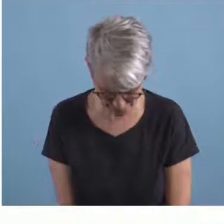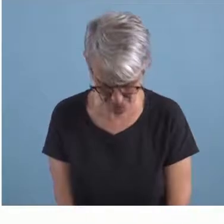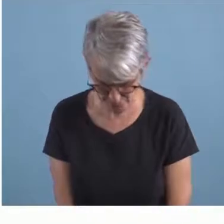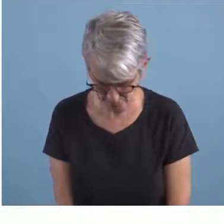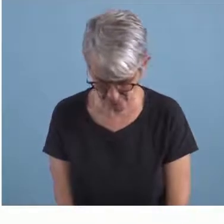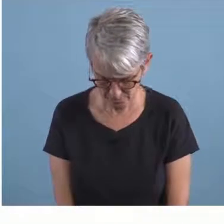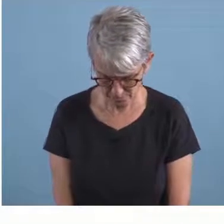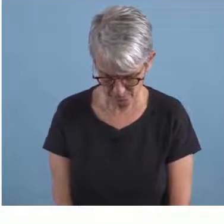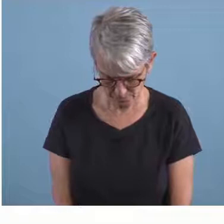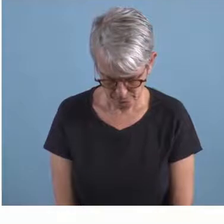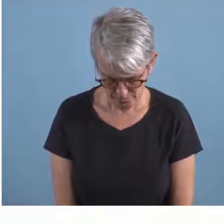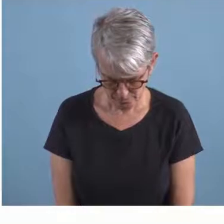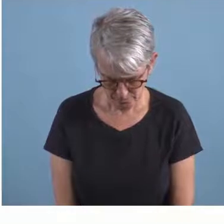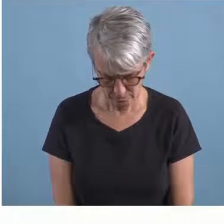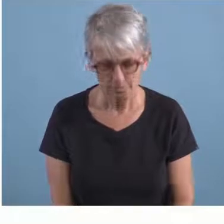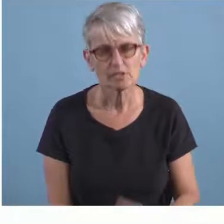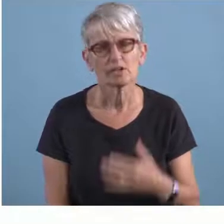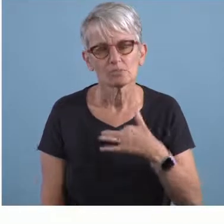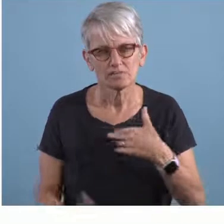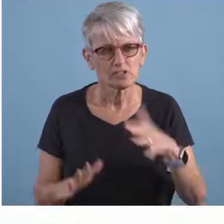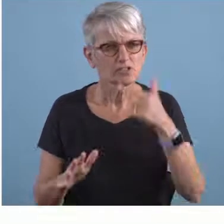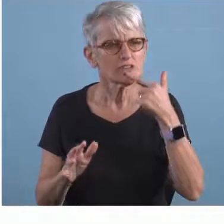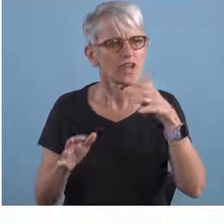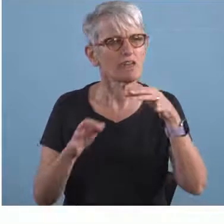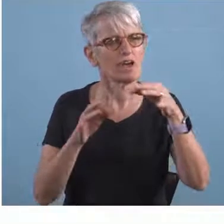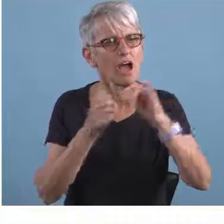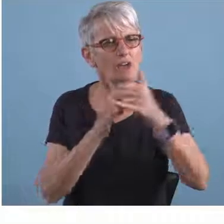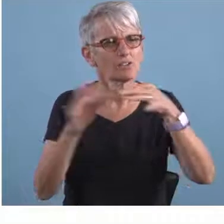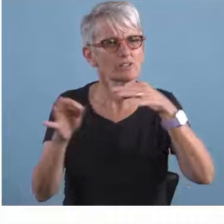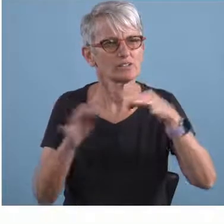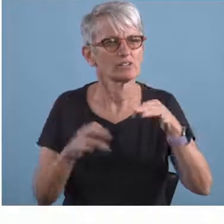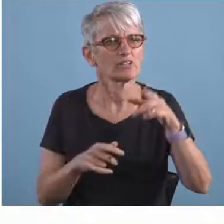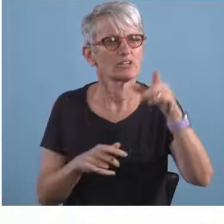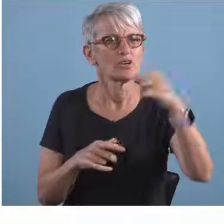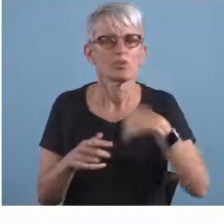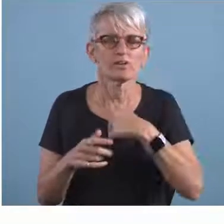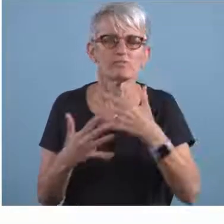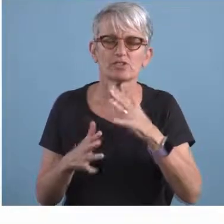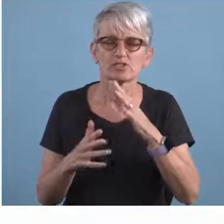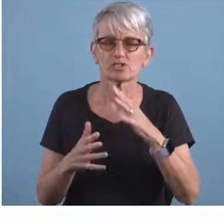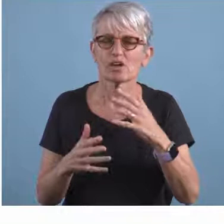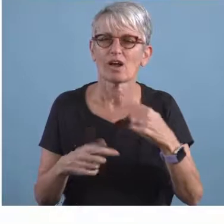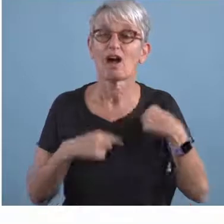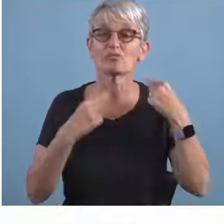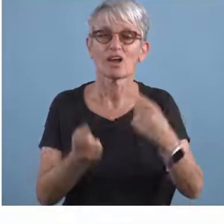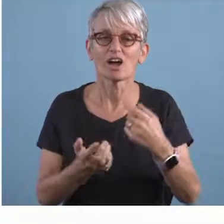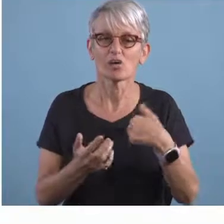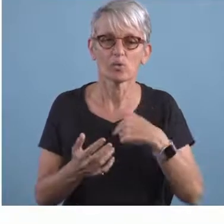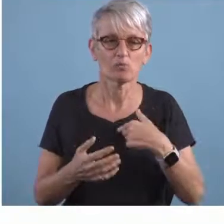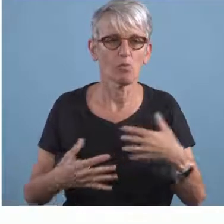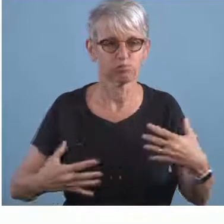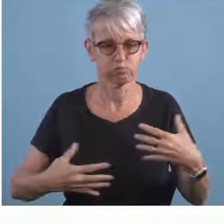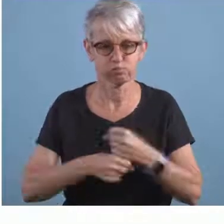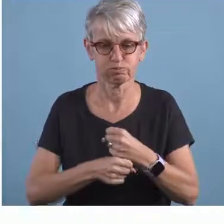I've mentioned about giving directions, and this quote kind of says it all. We've learned to refine how we give direction, and we're more